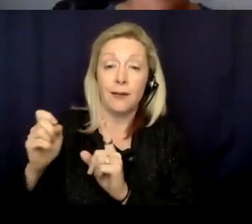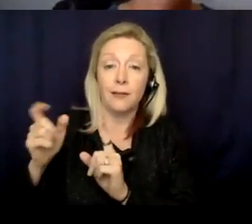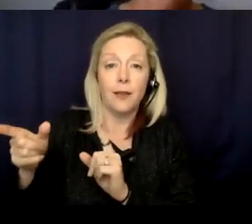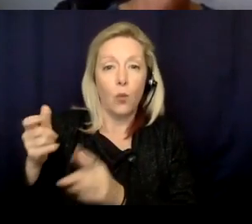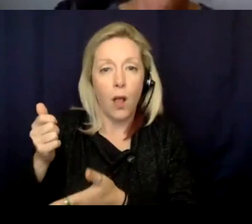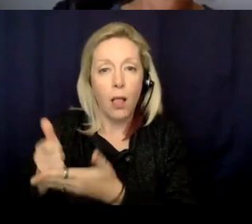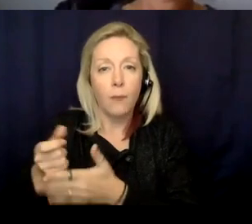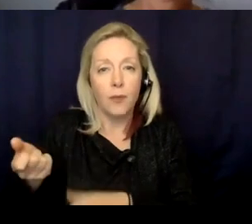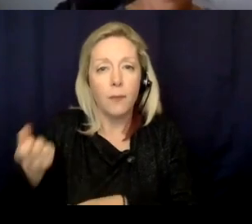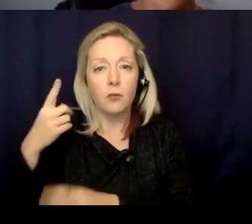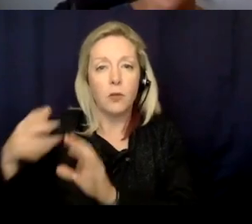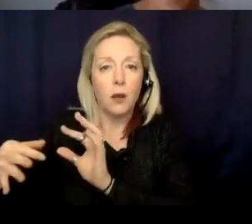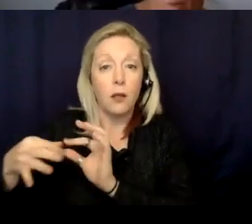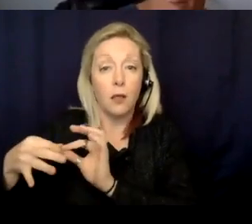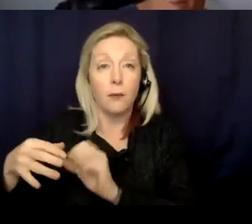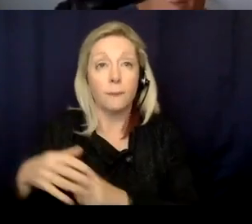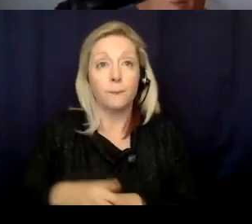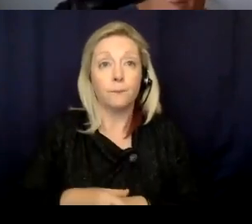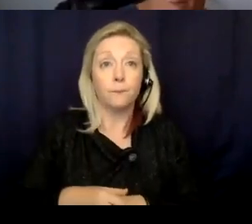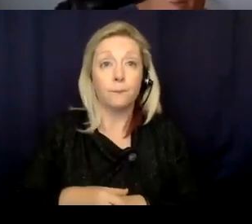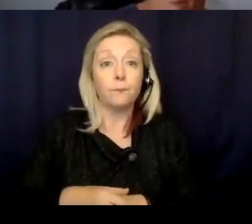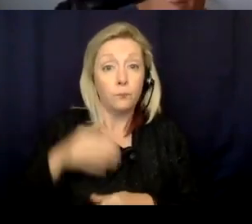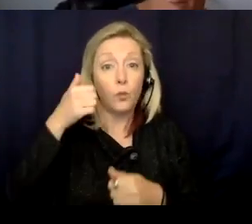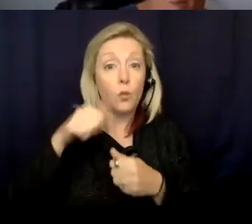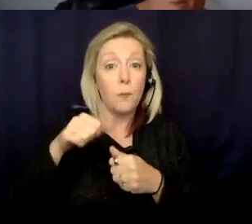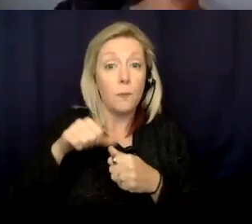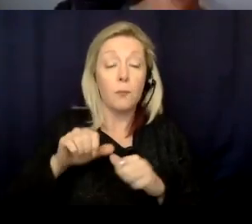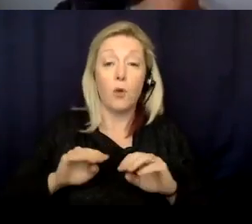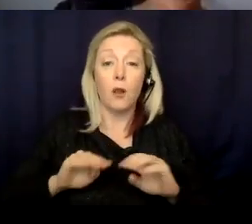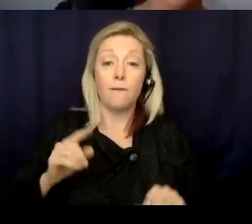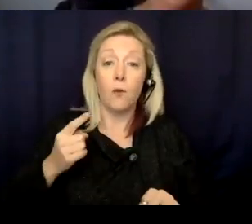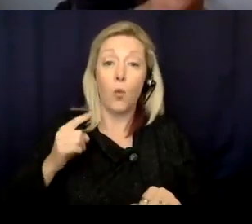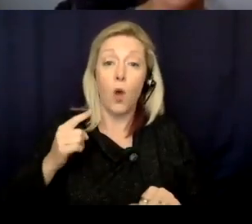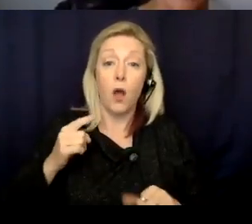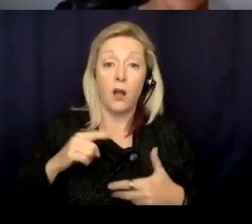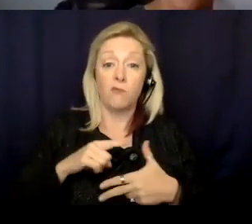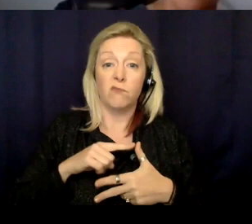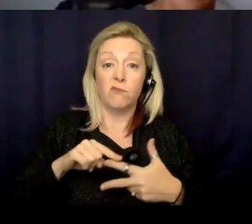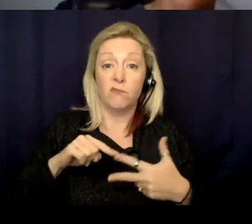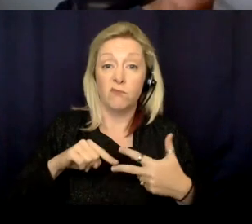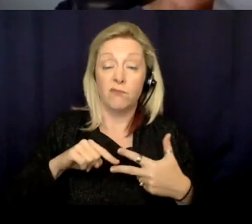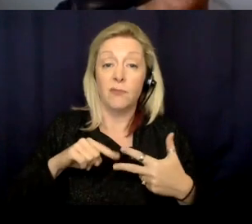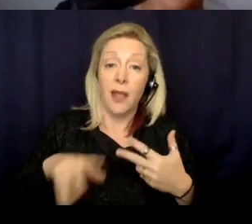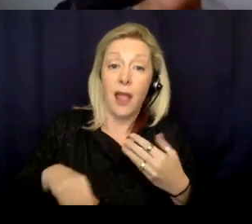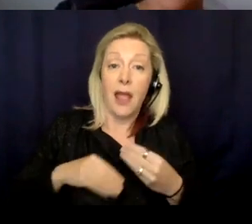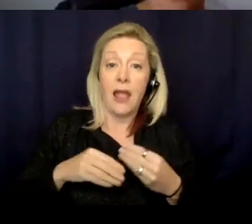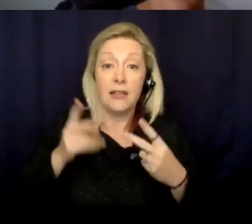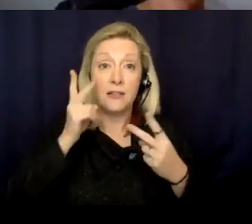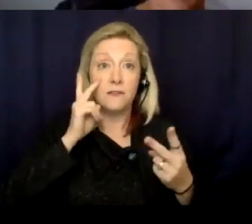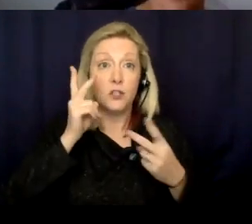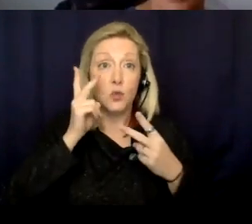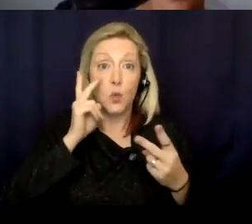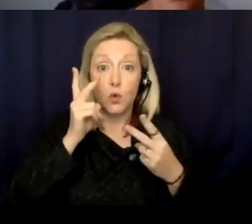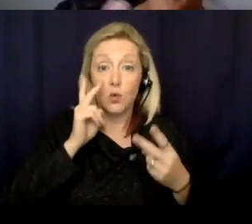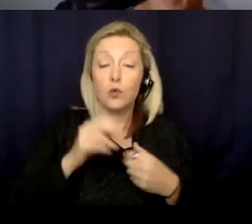that. So remember what I said a few minutes ago, these are the ones. Now we've added visual in there in